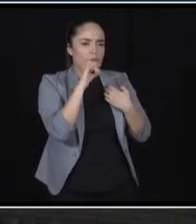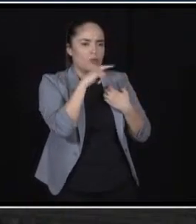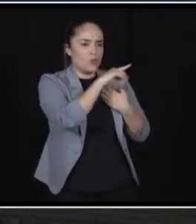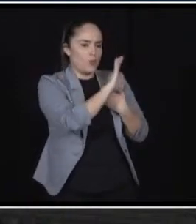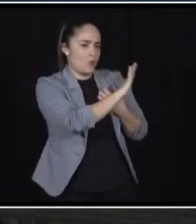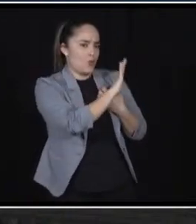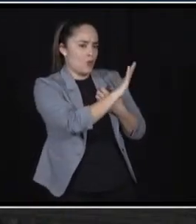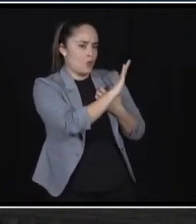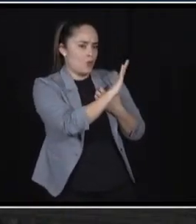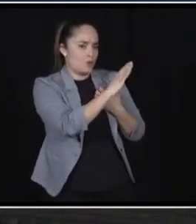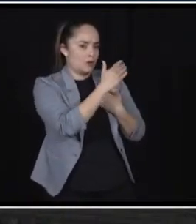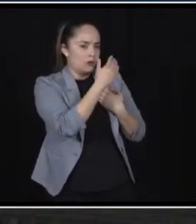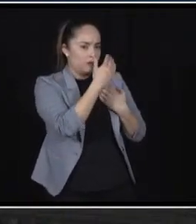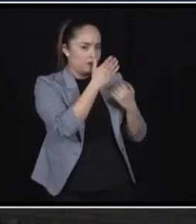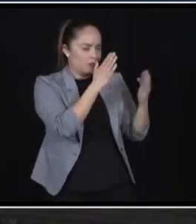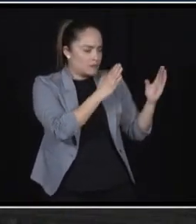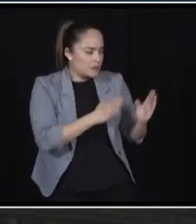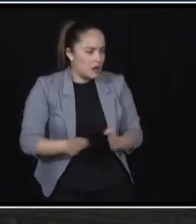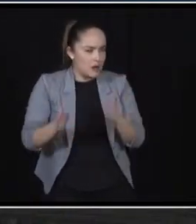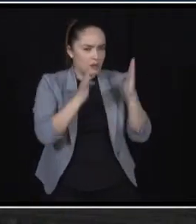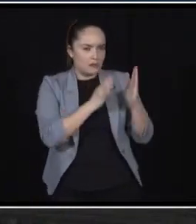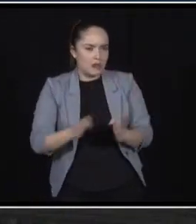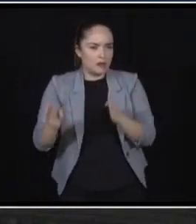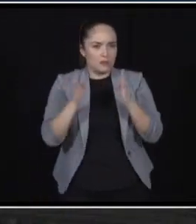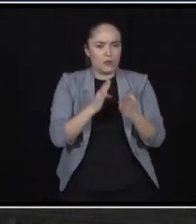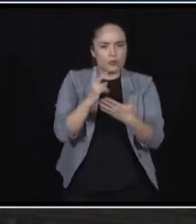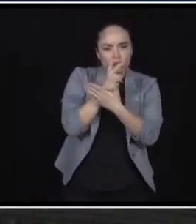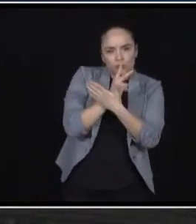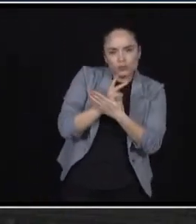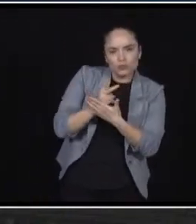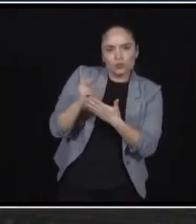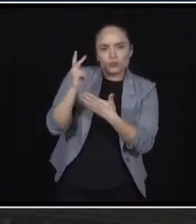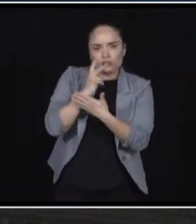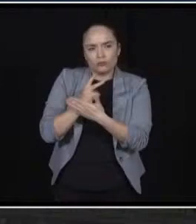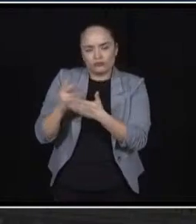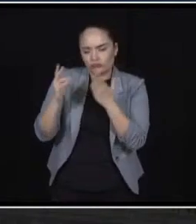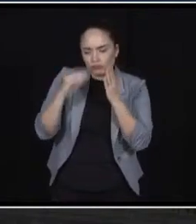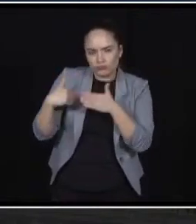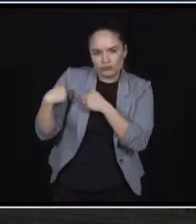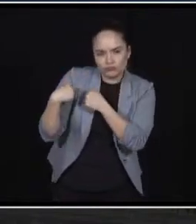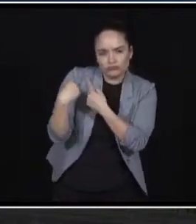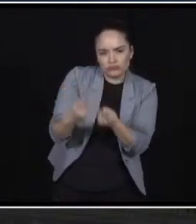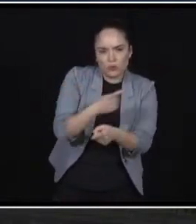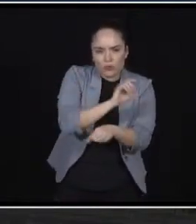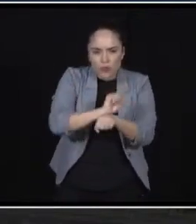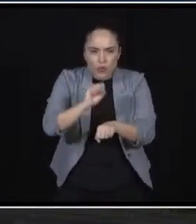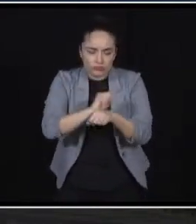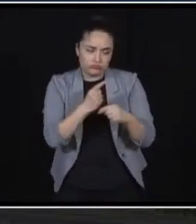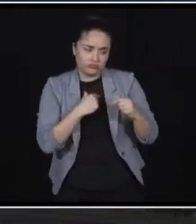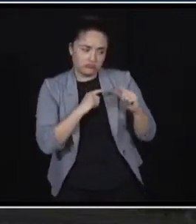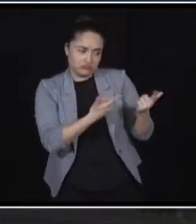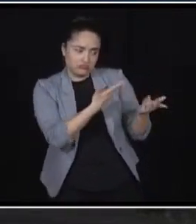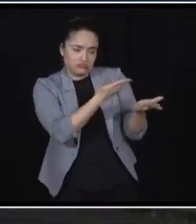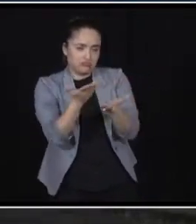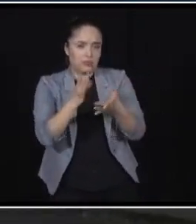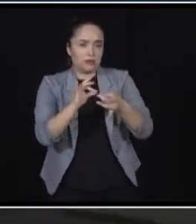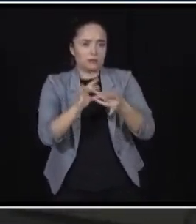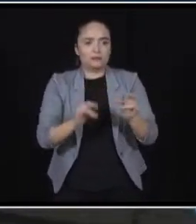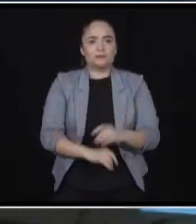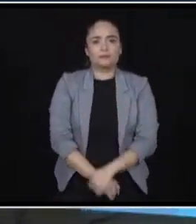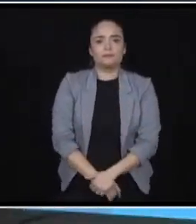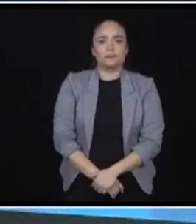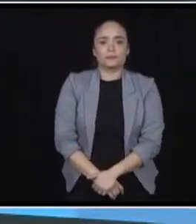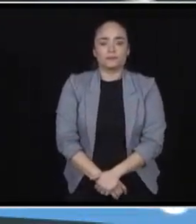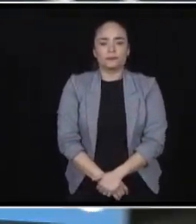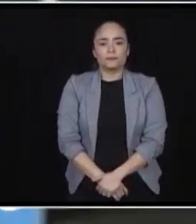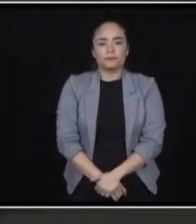this over the last 2 or 3 weeks to try and anticipate, and maybe some comments that Mr. Elliott would like to make on that behalf.